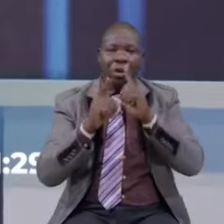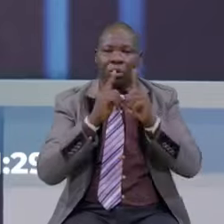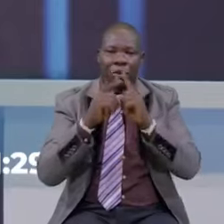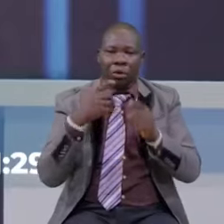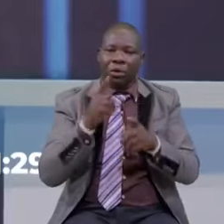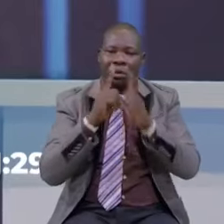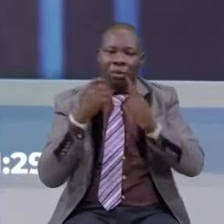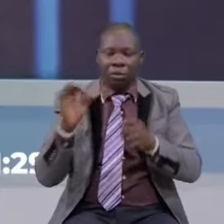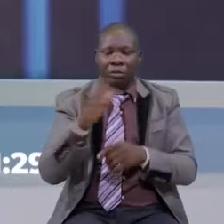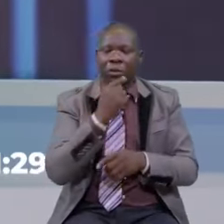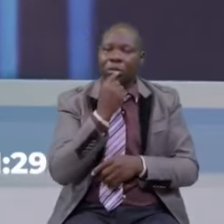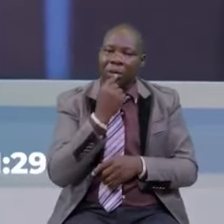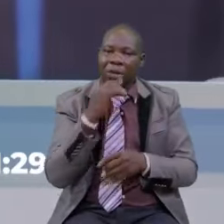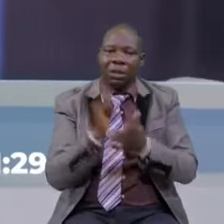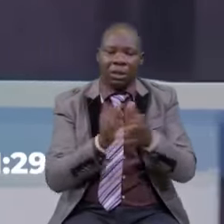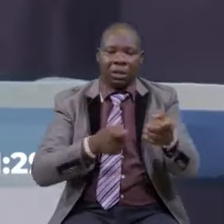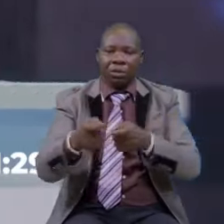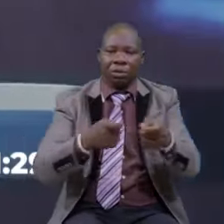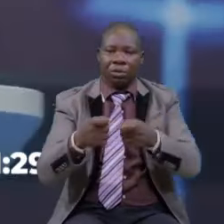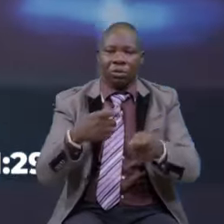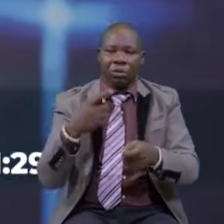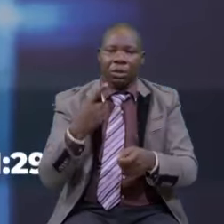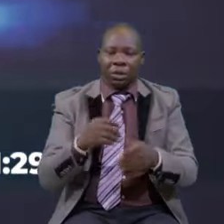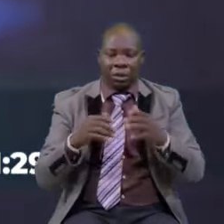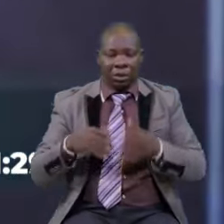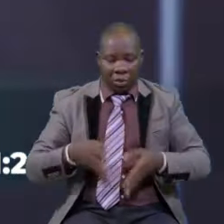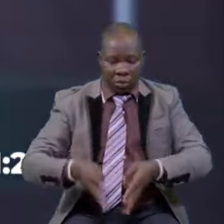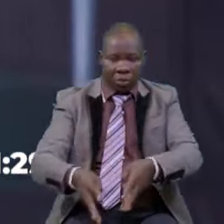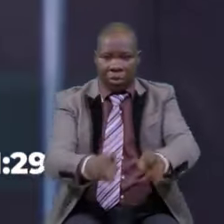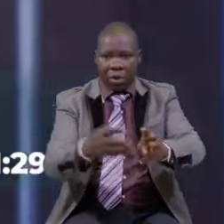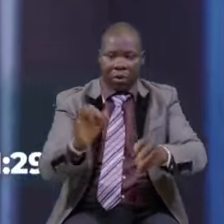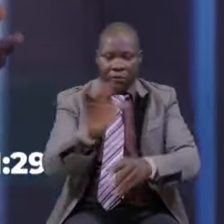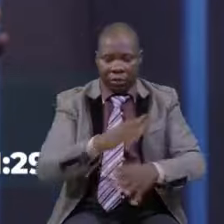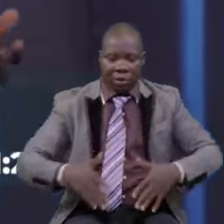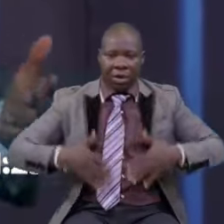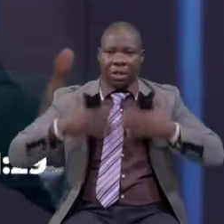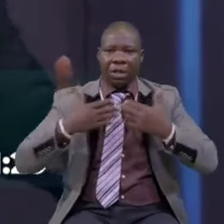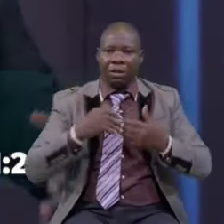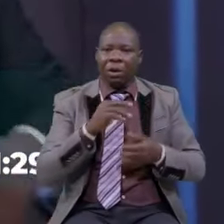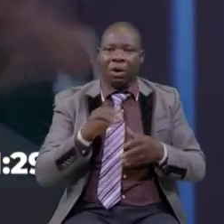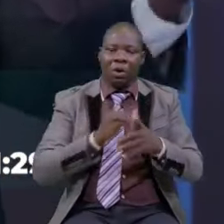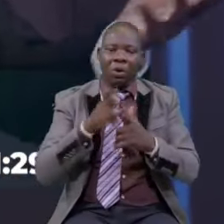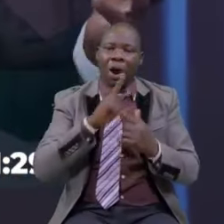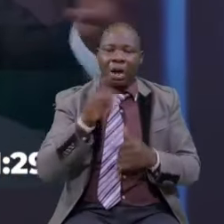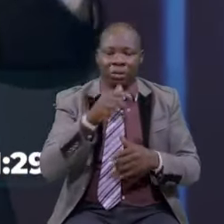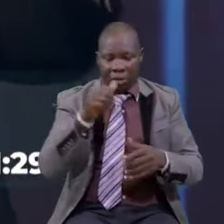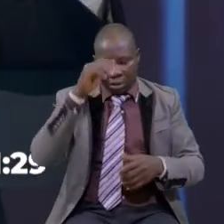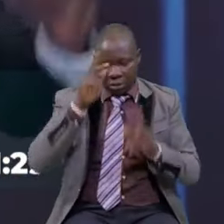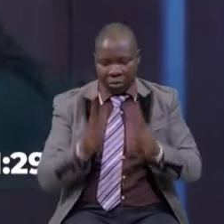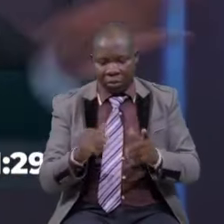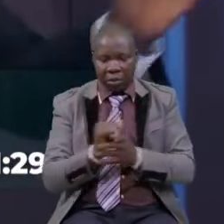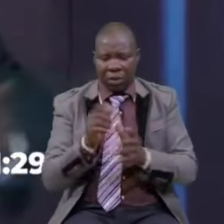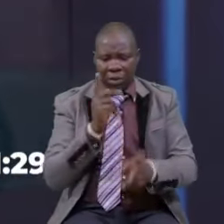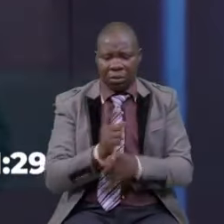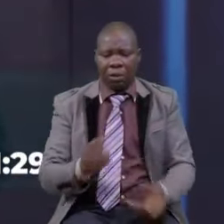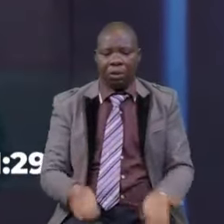your mouth, that controls the direction of your life? Or are you a person who just rises up, whatever occurs